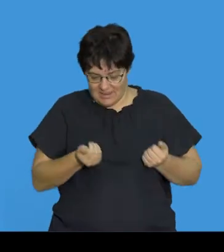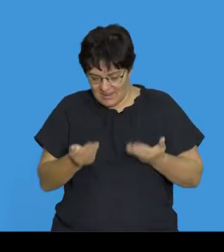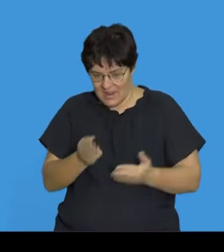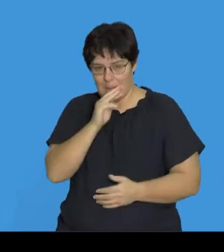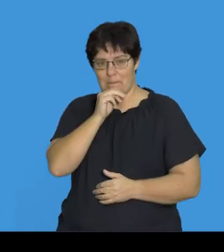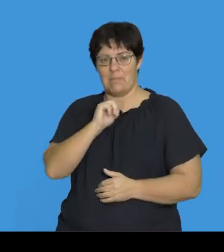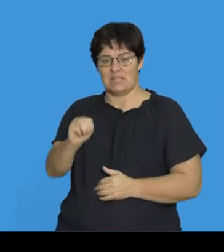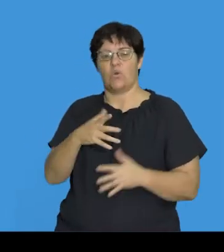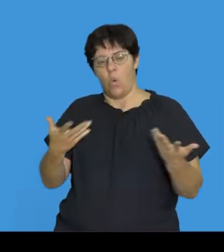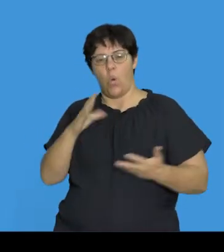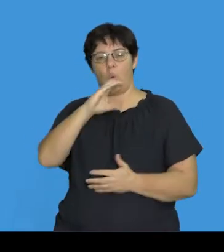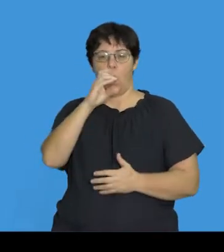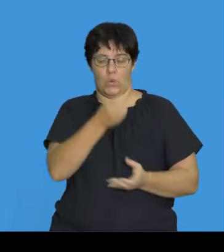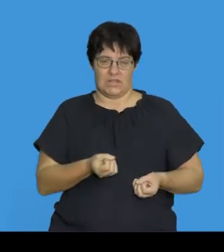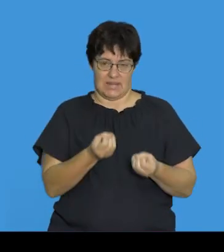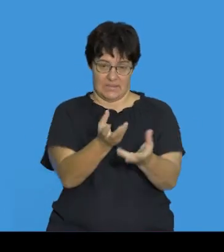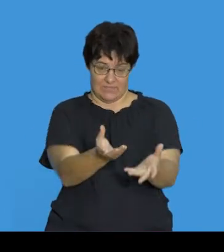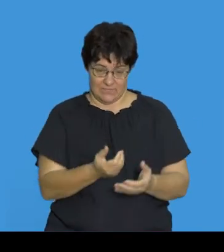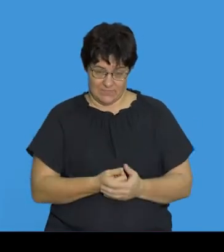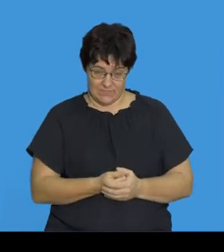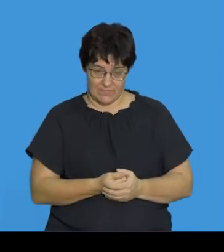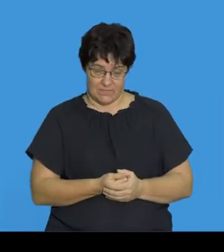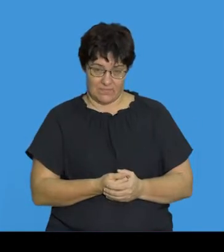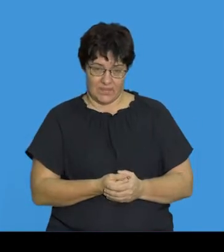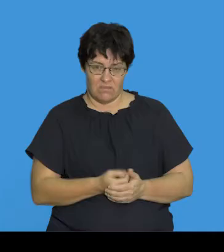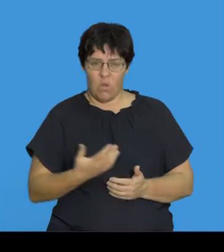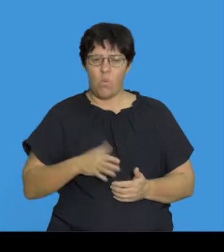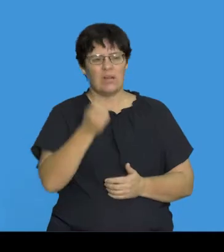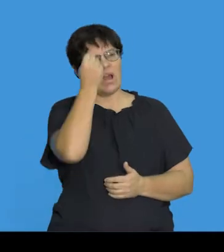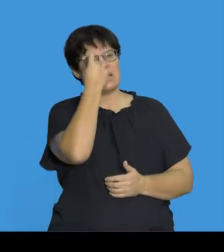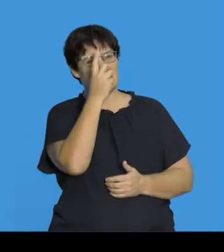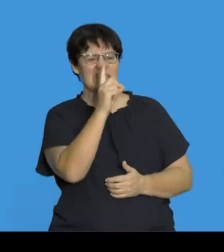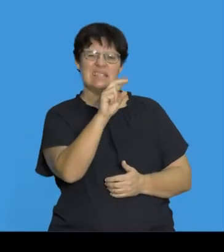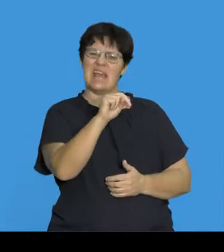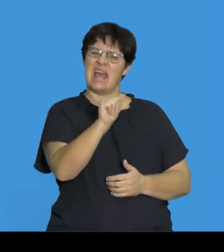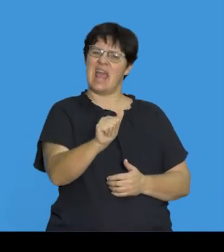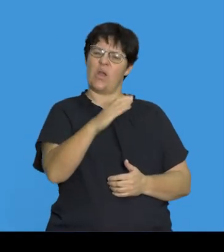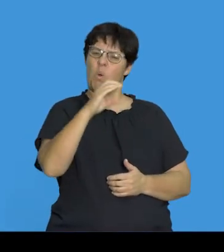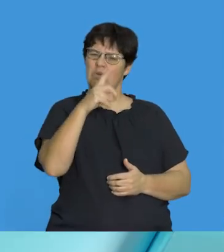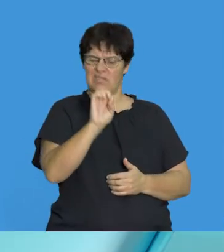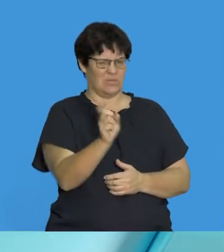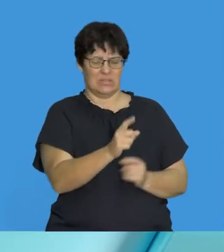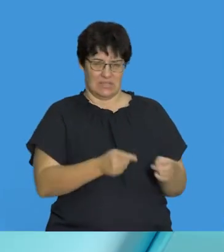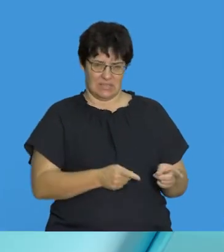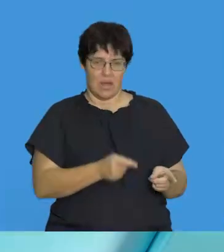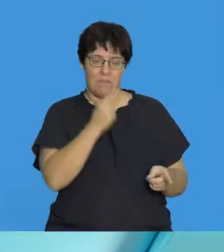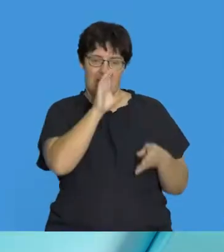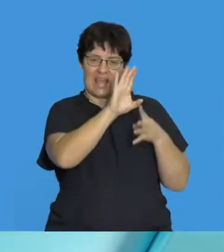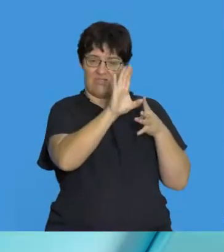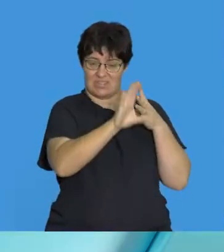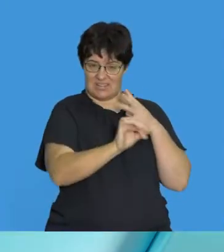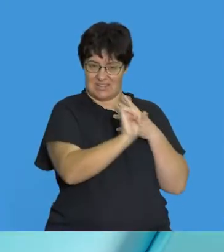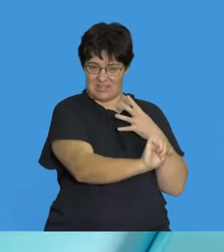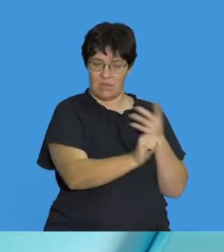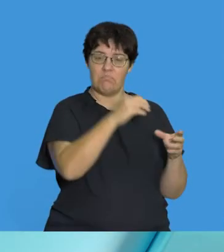out a message or a code. So when we try and understand what DNA codes for, so DNA codes for